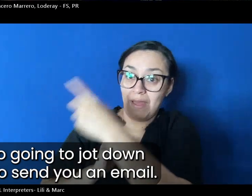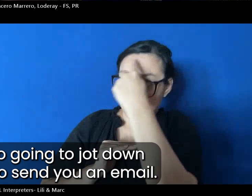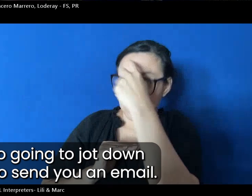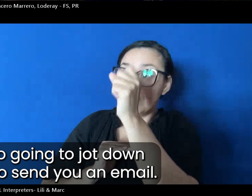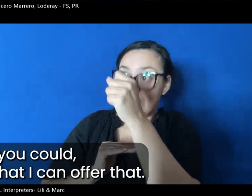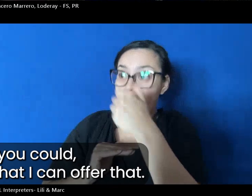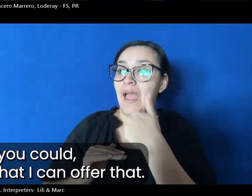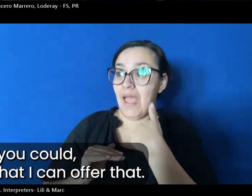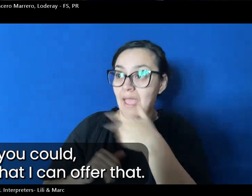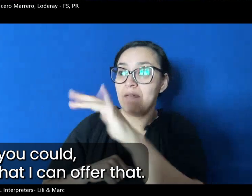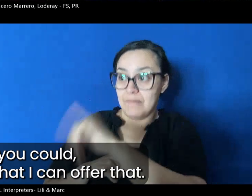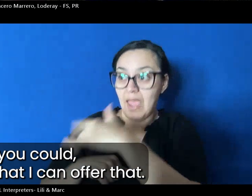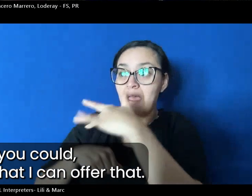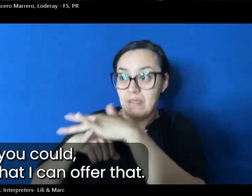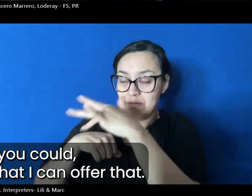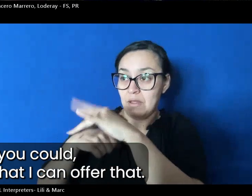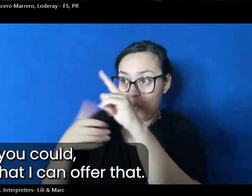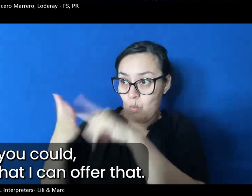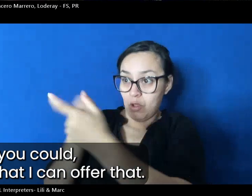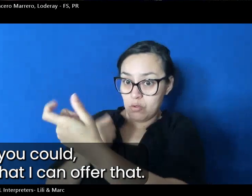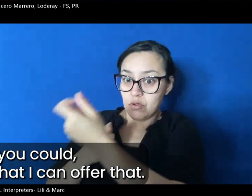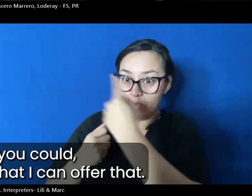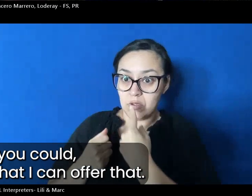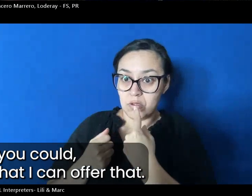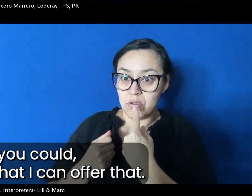you an email. If you could,